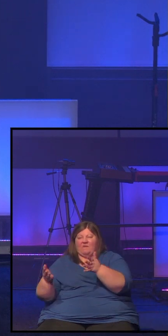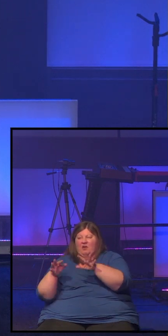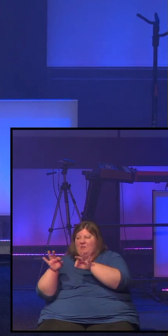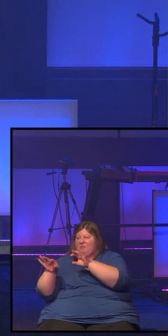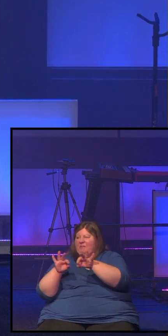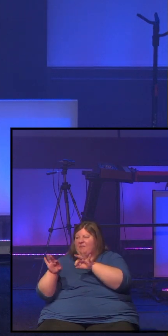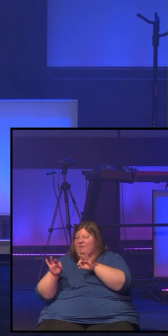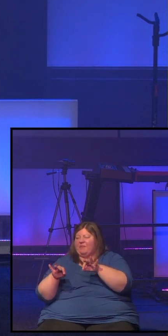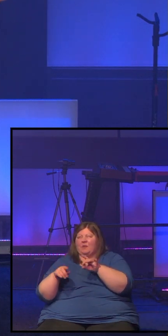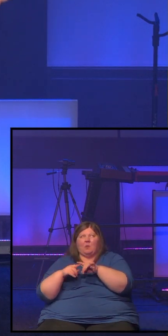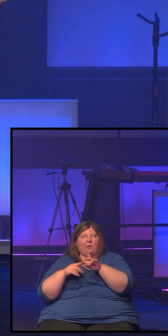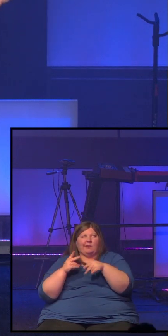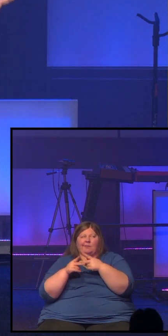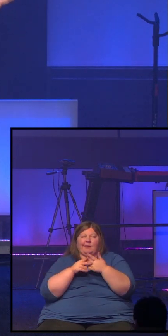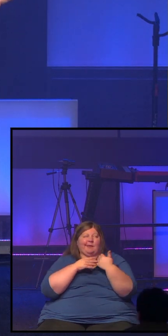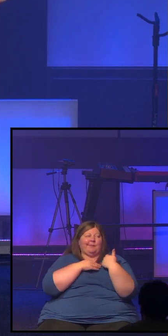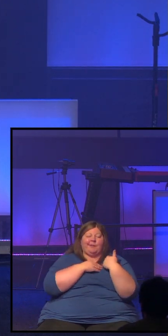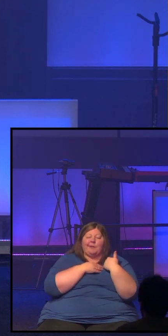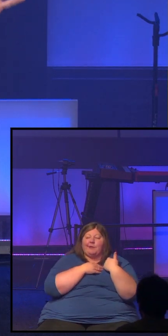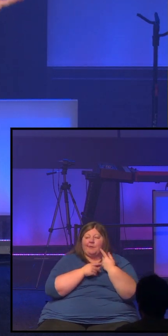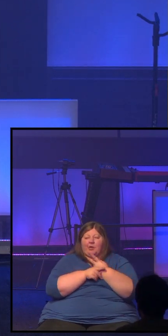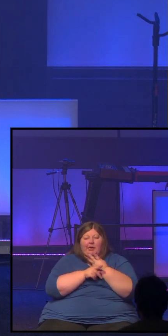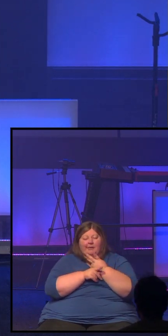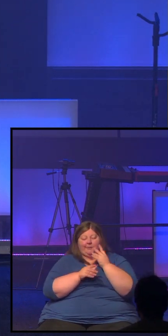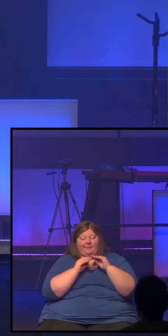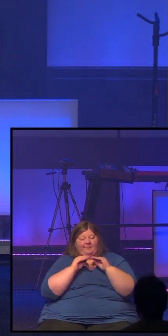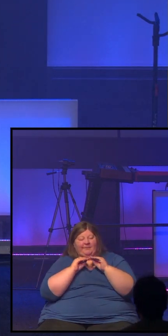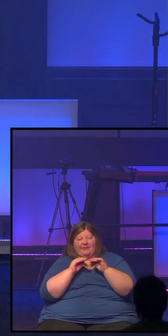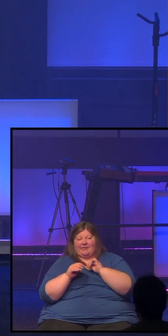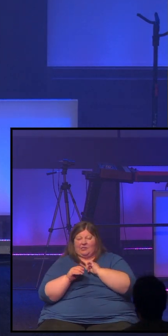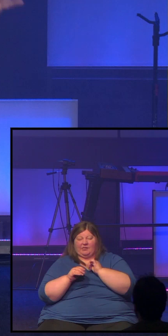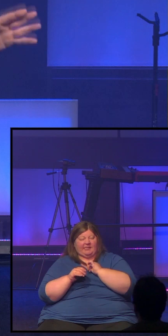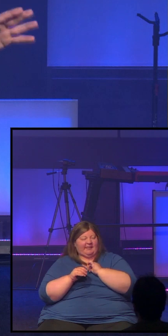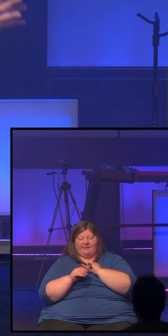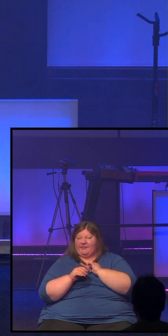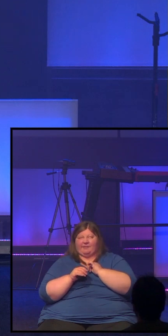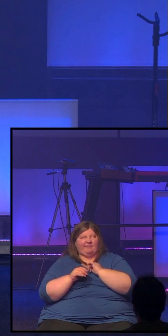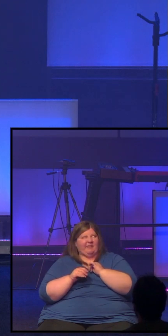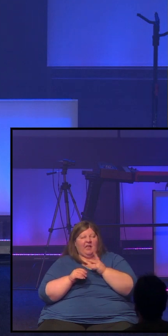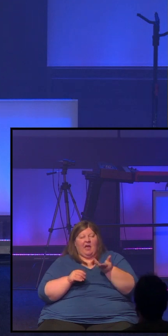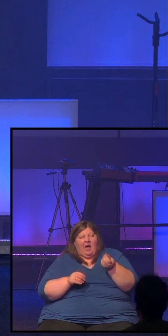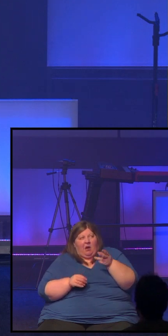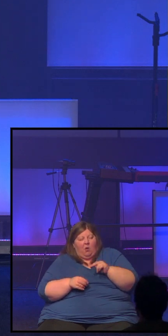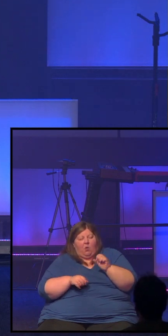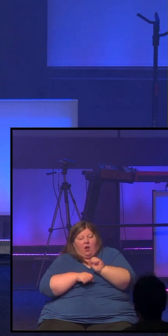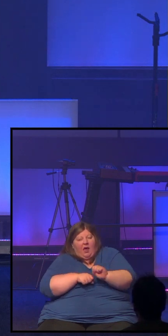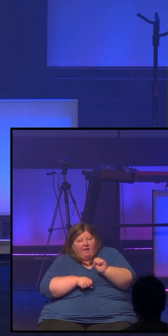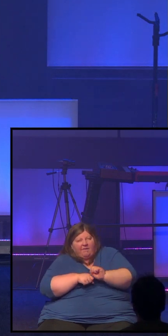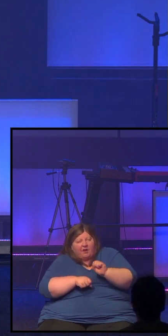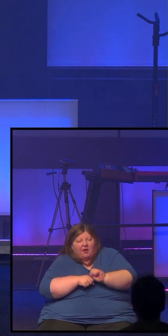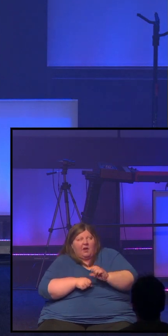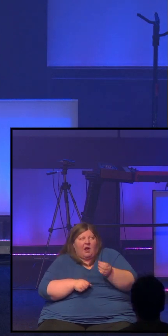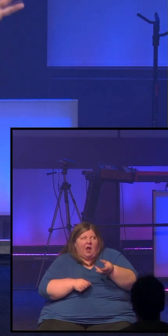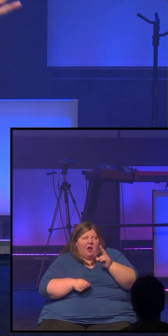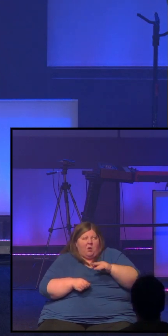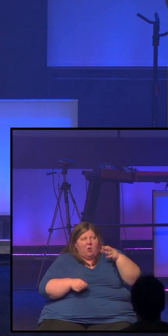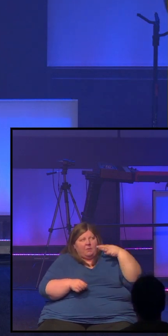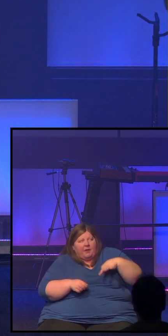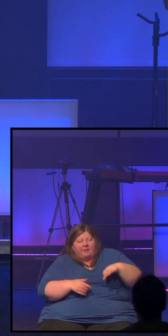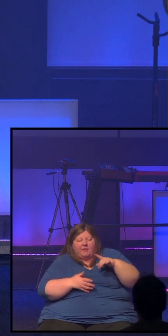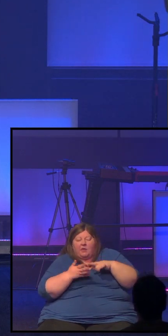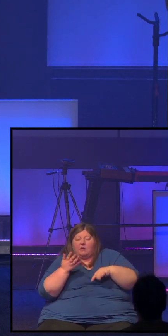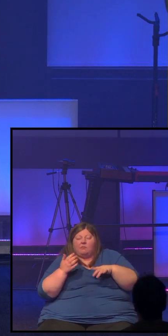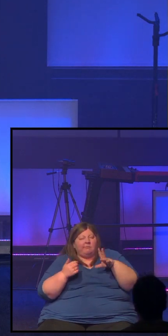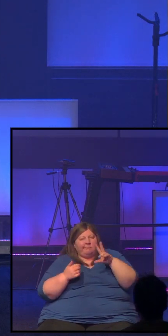or some burden of trying to fix ourselves. It doesn't come from our own effort, doesn't come from our own merit. Our solutions this morning